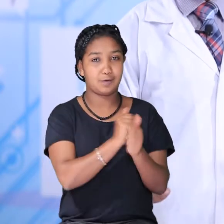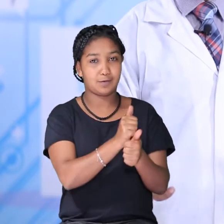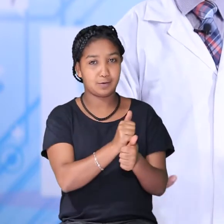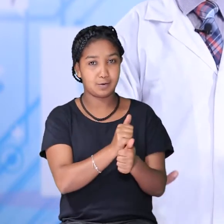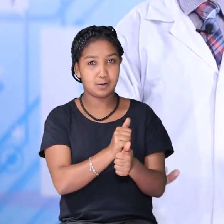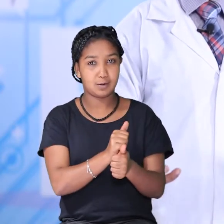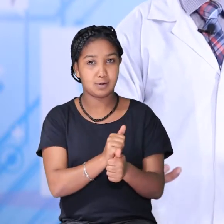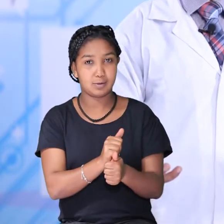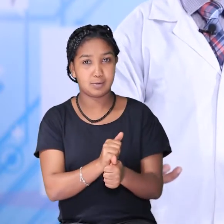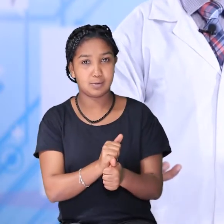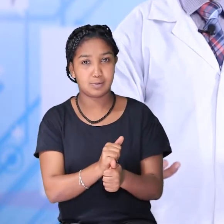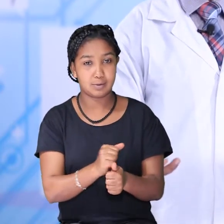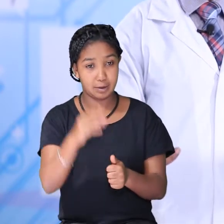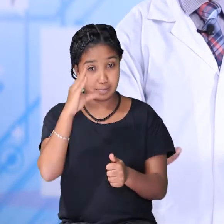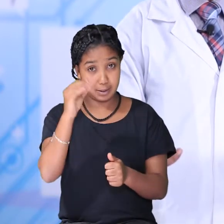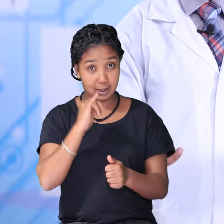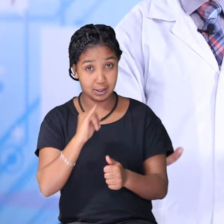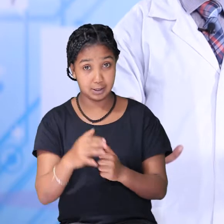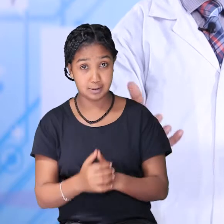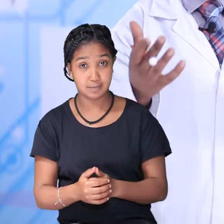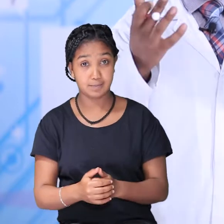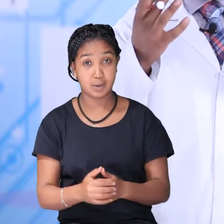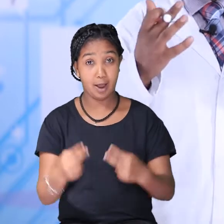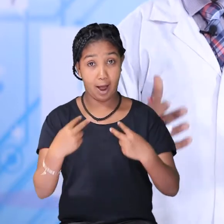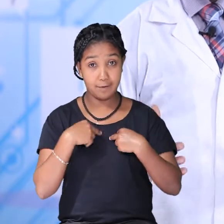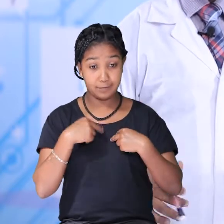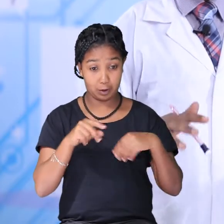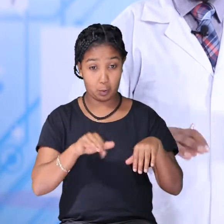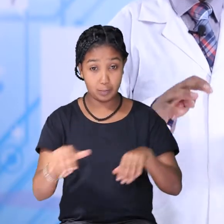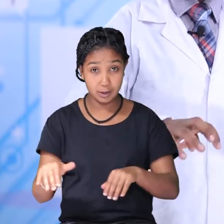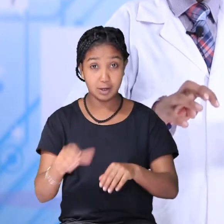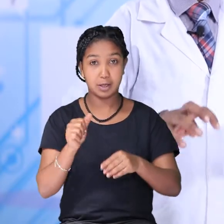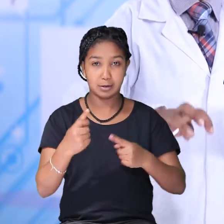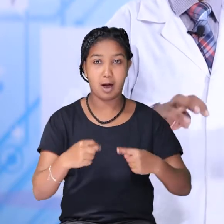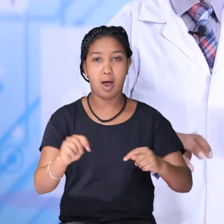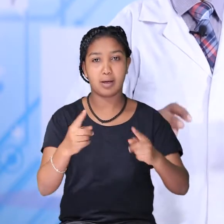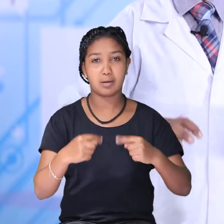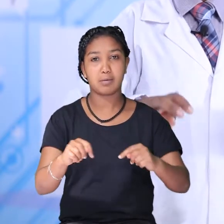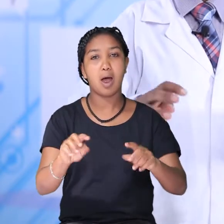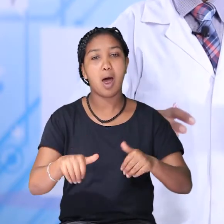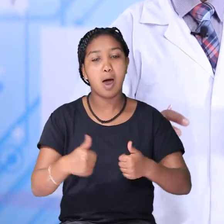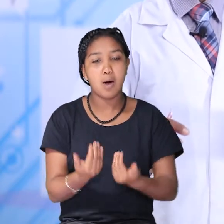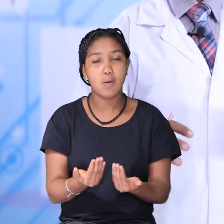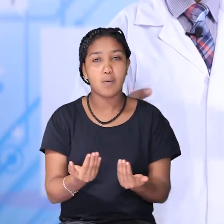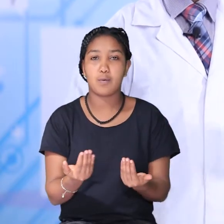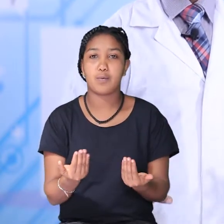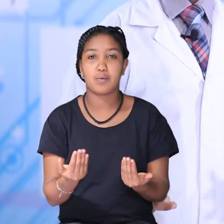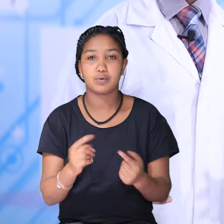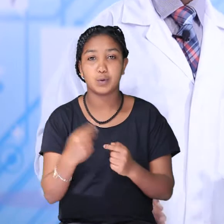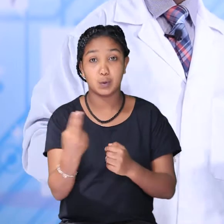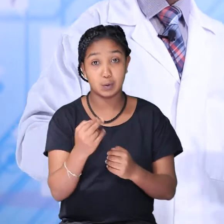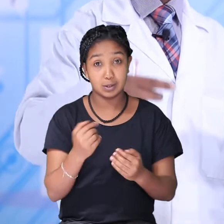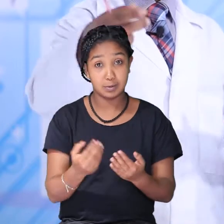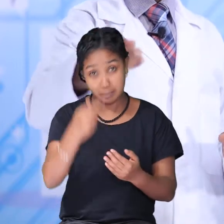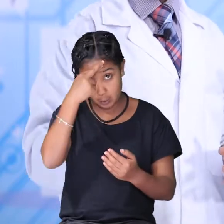When the person is having a computer, he tried how to use